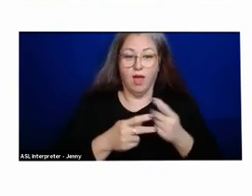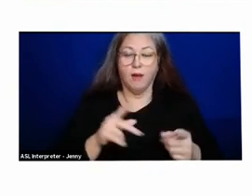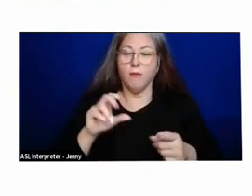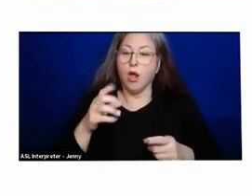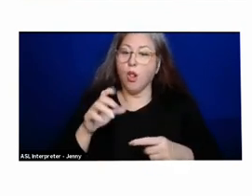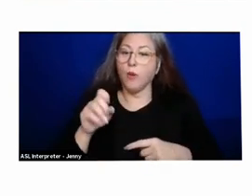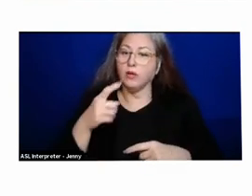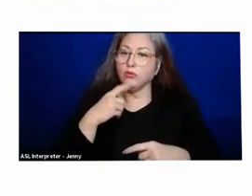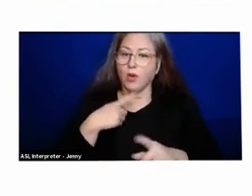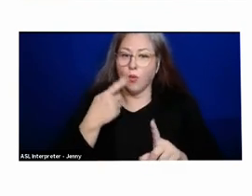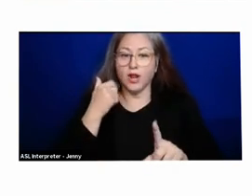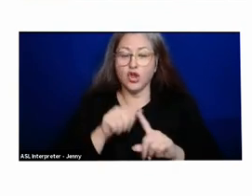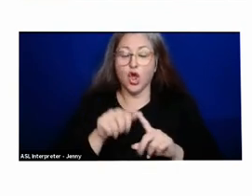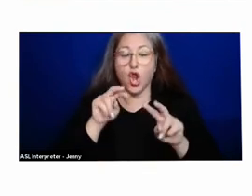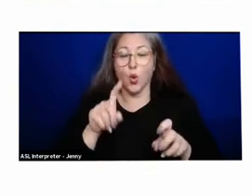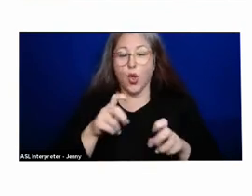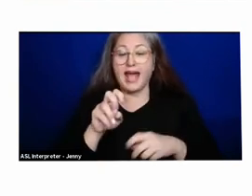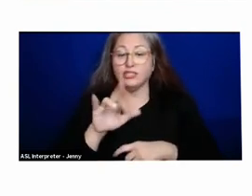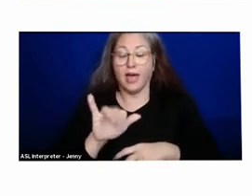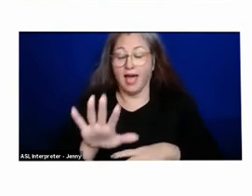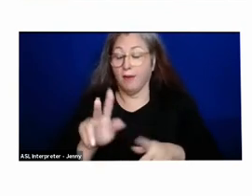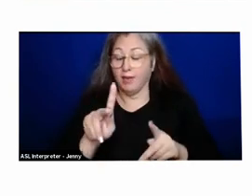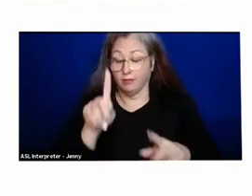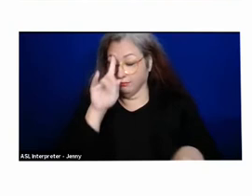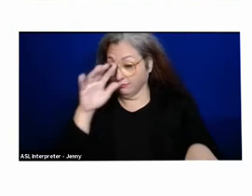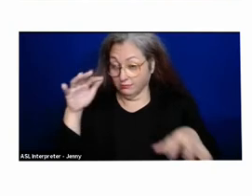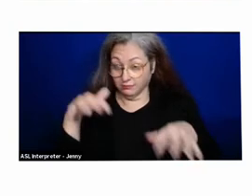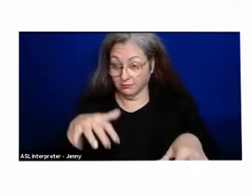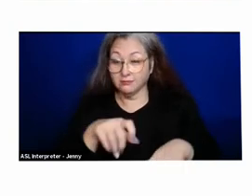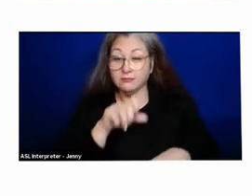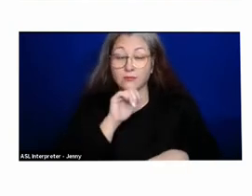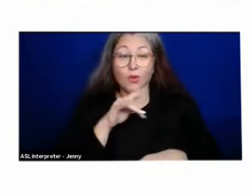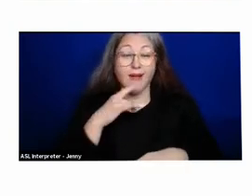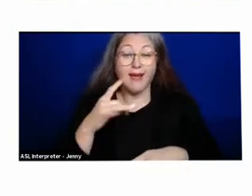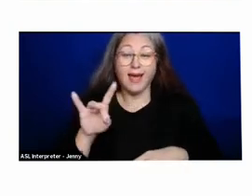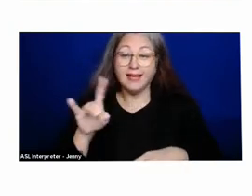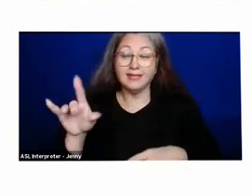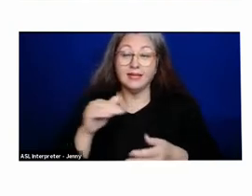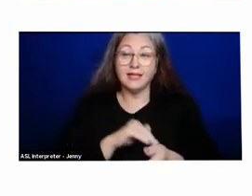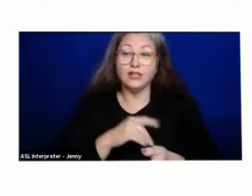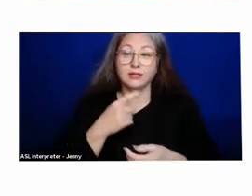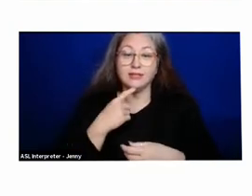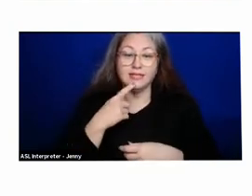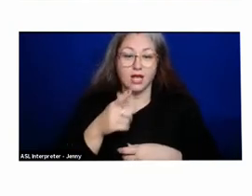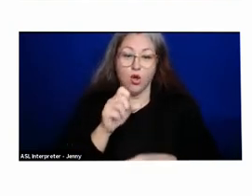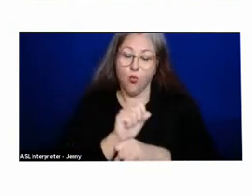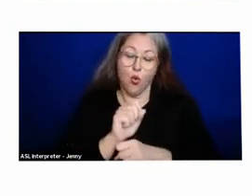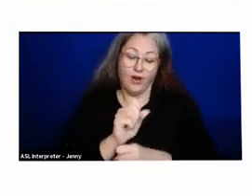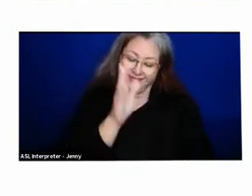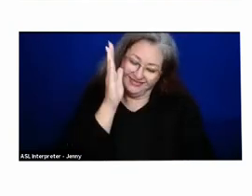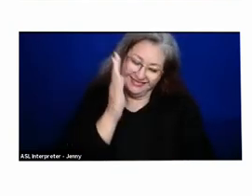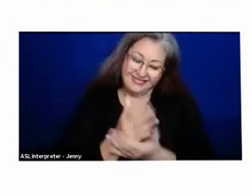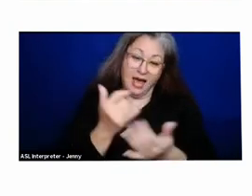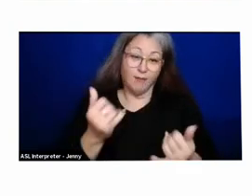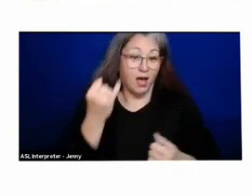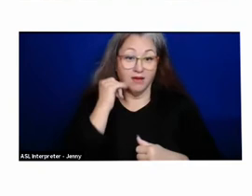there was a girl whose x-rays startled the team. This girl is 18, and the doctor said that she must stop working immediately or else she